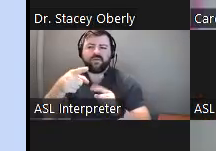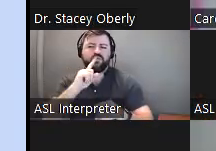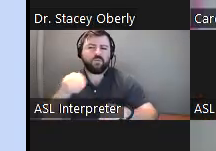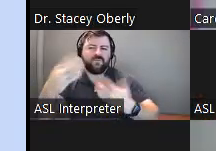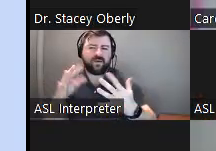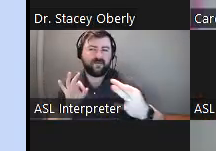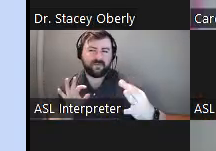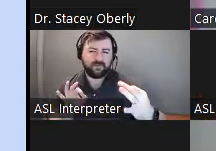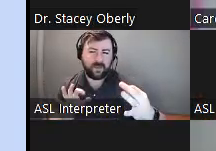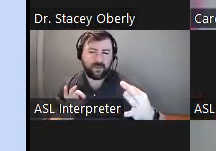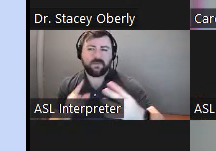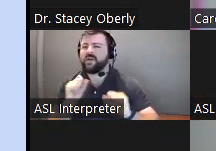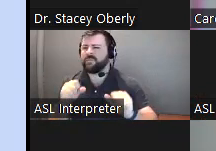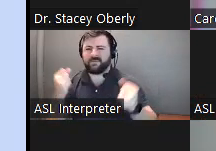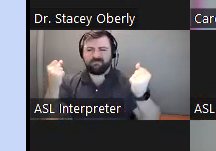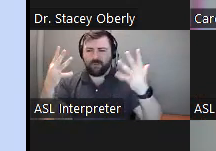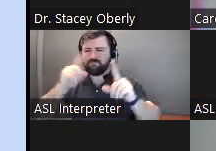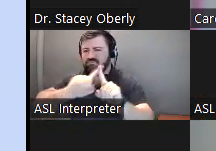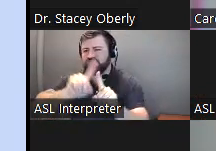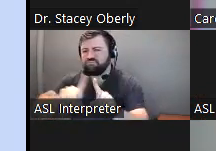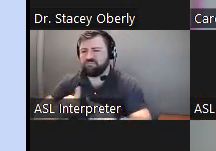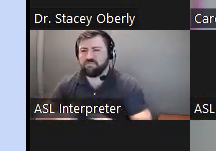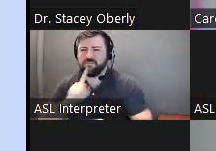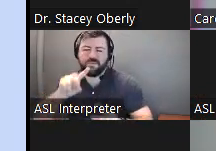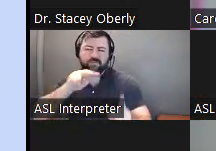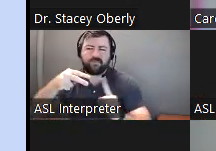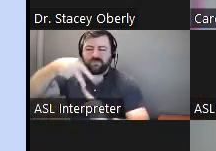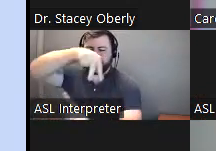feedback? And that can be multiple perspectives.